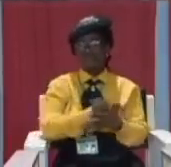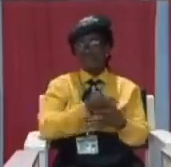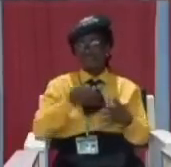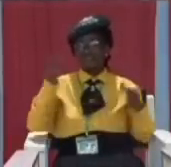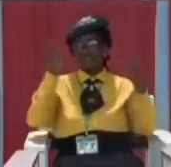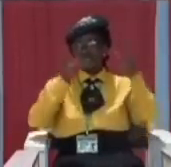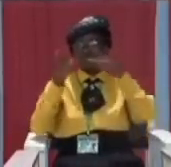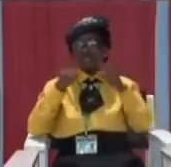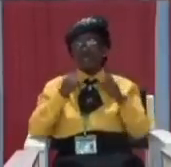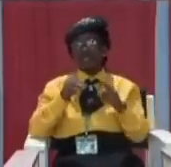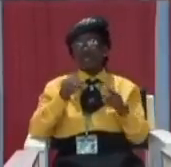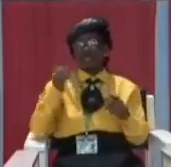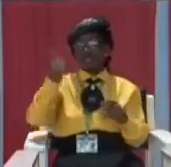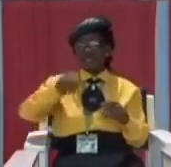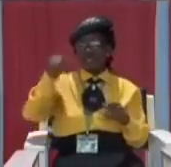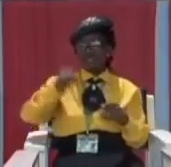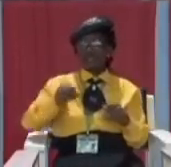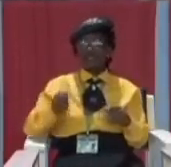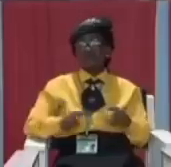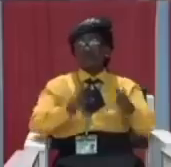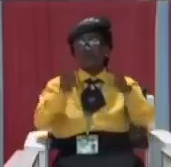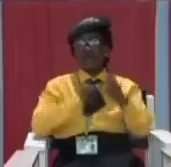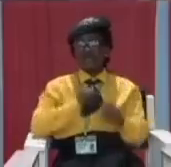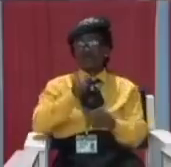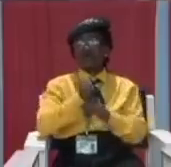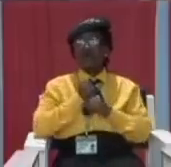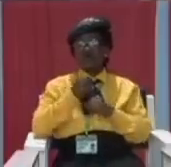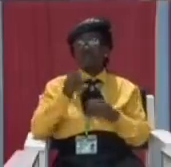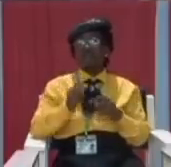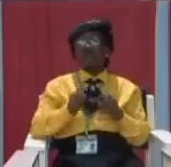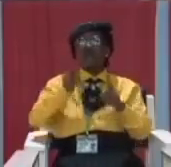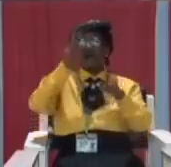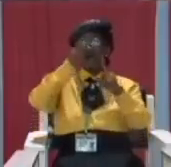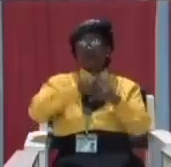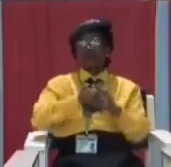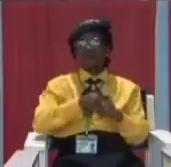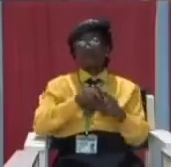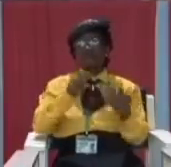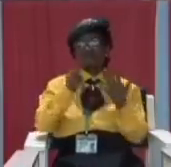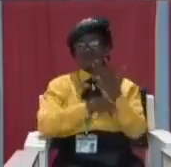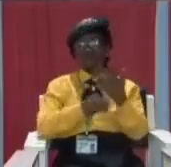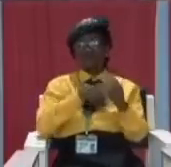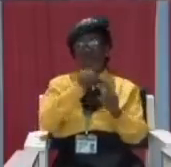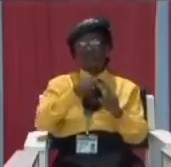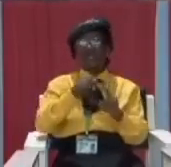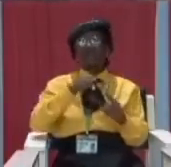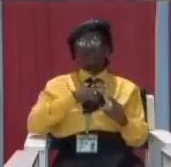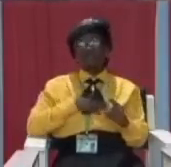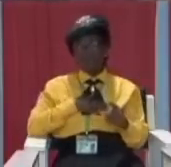Anyway, I got the appointment. When my colleagues heard that I've gotten the appointment,